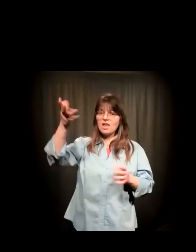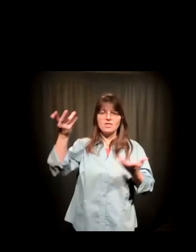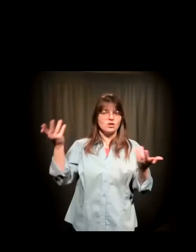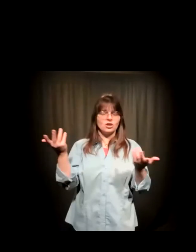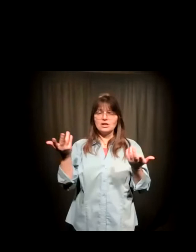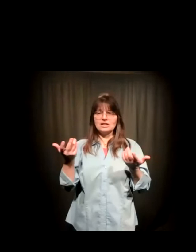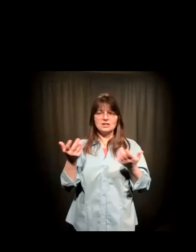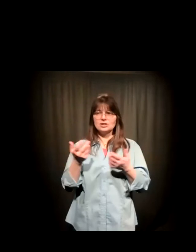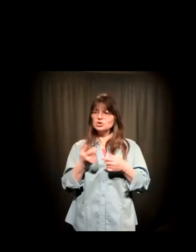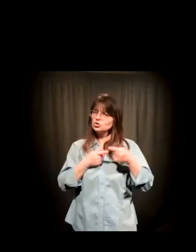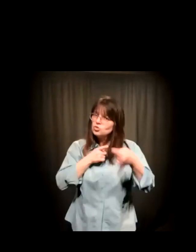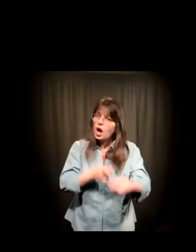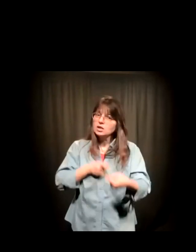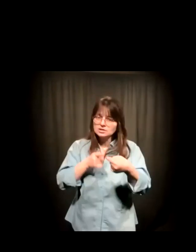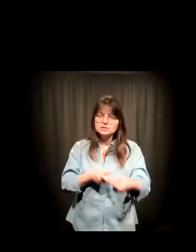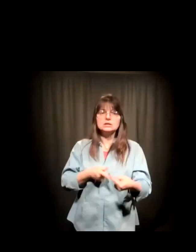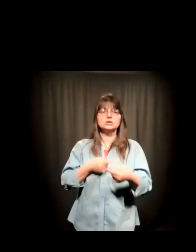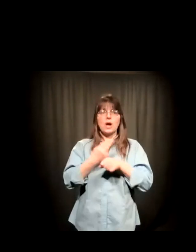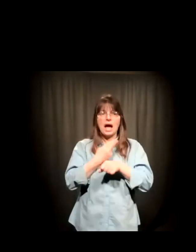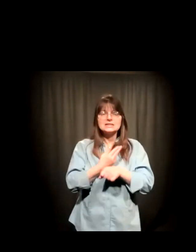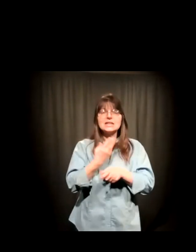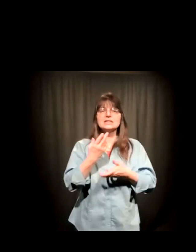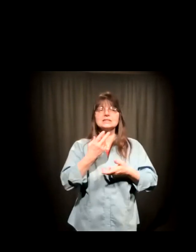spoken English and lip reading,